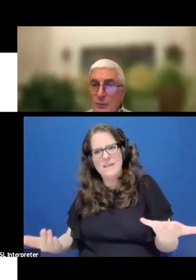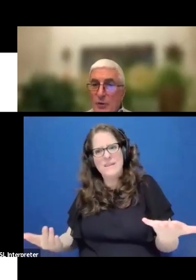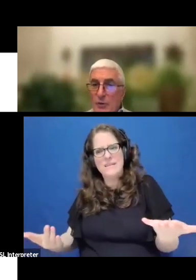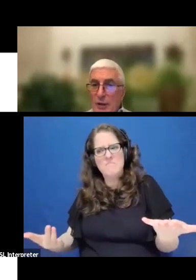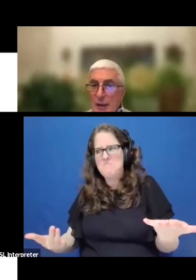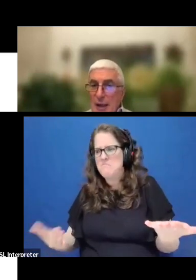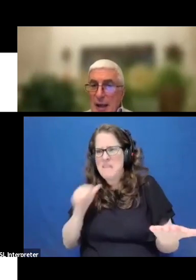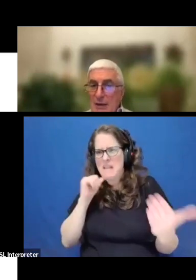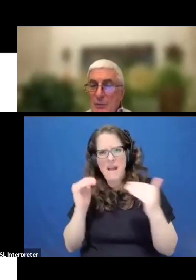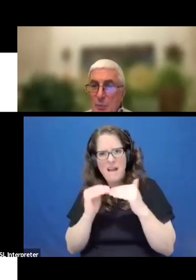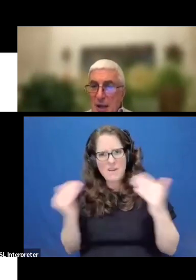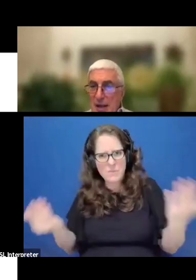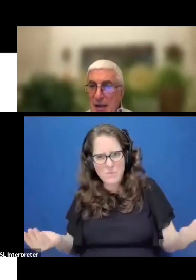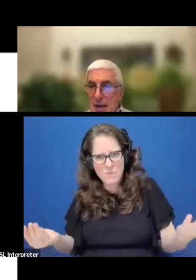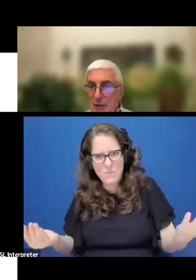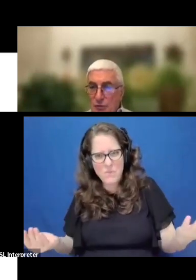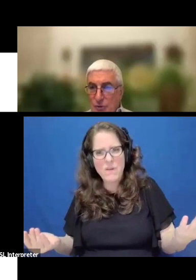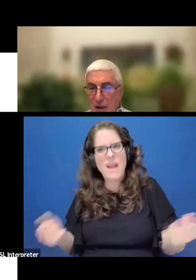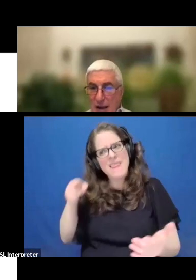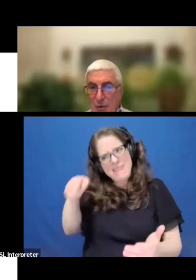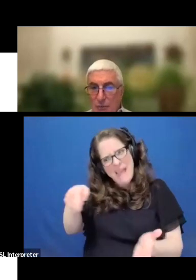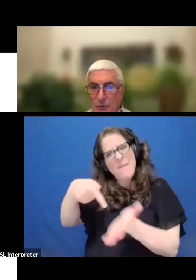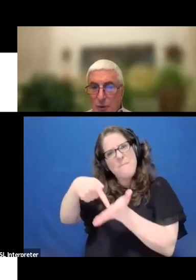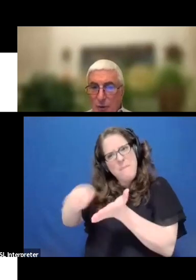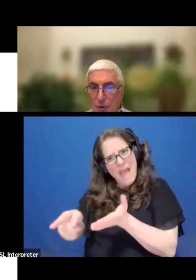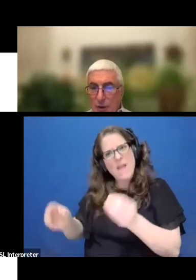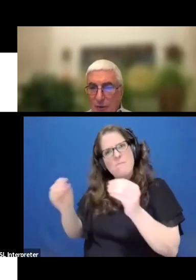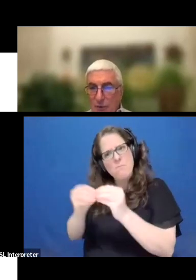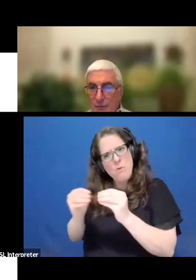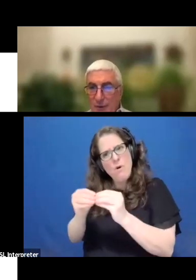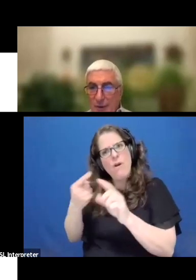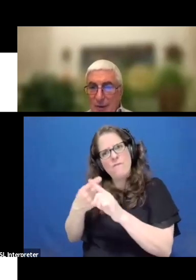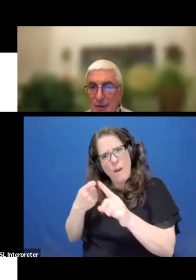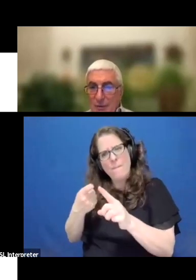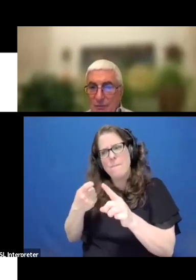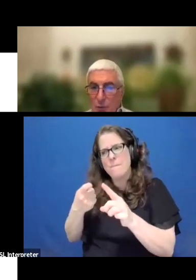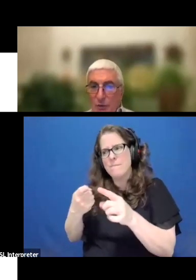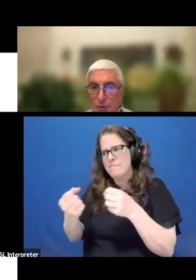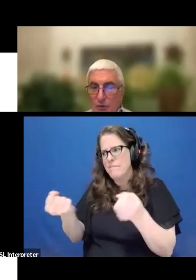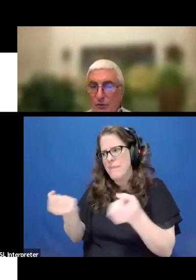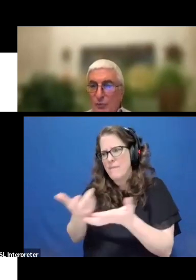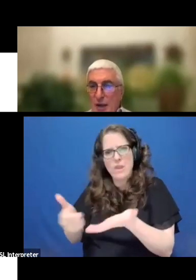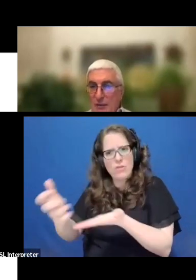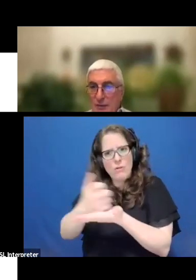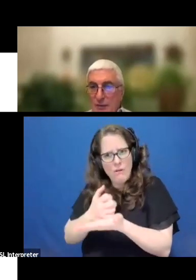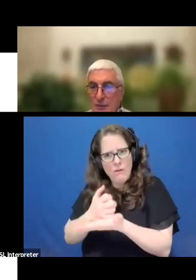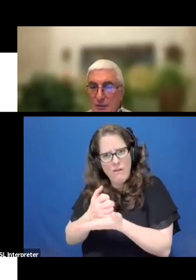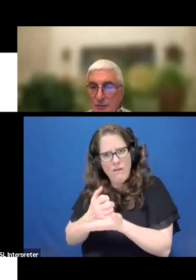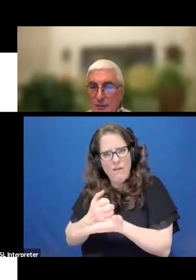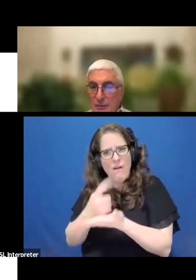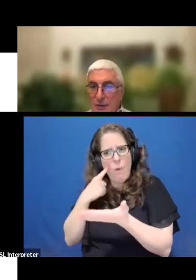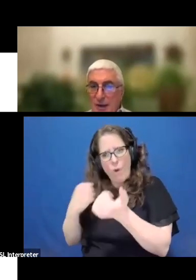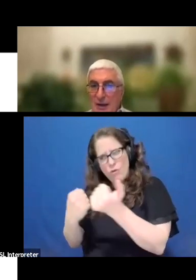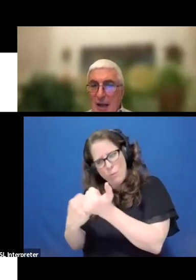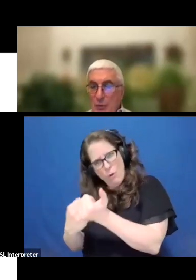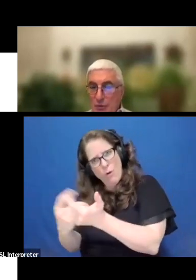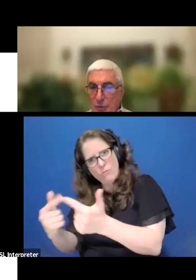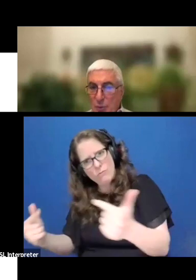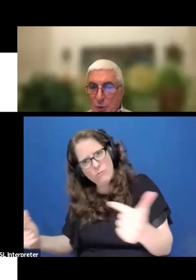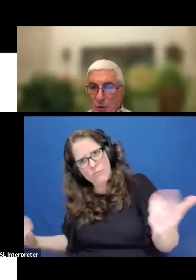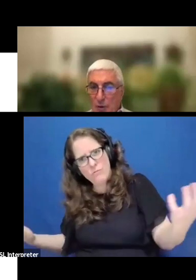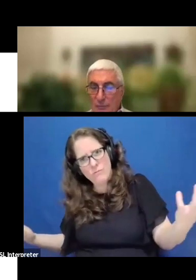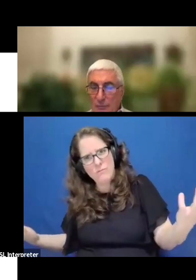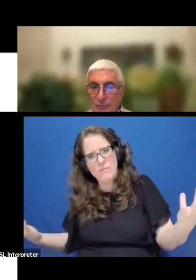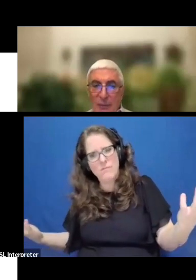a disability, had to pay extra out of your earnings for those expenses that enabled